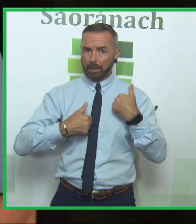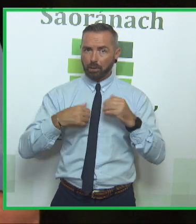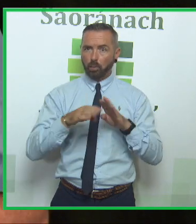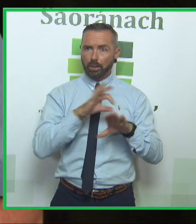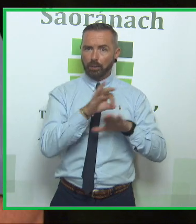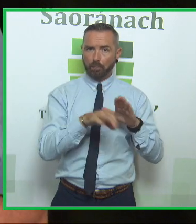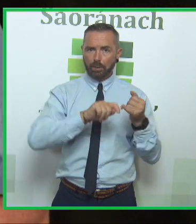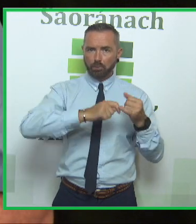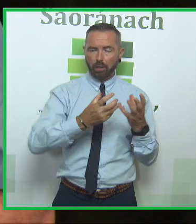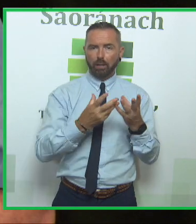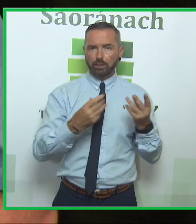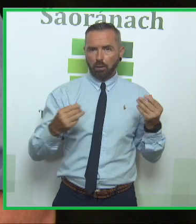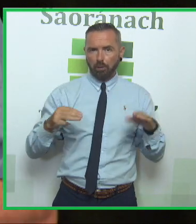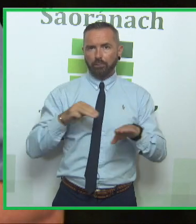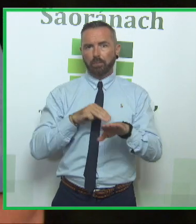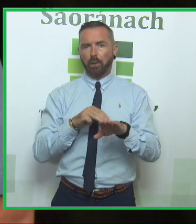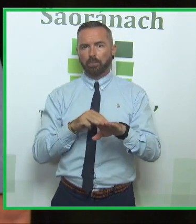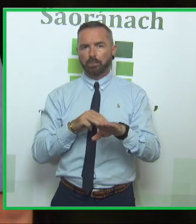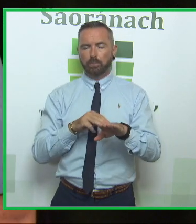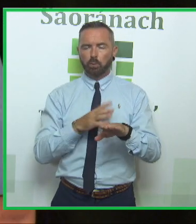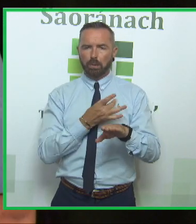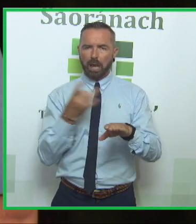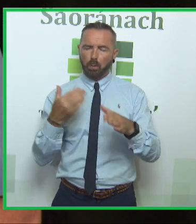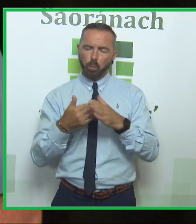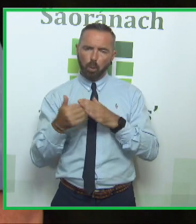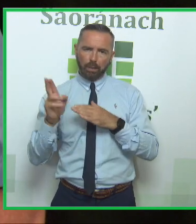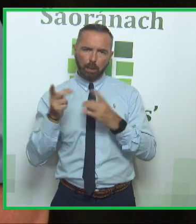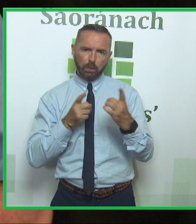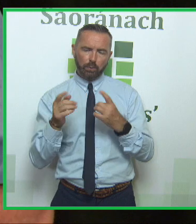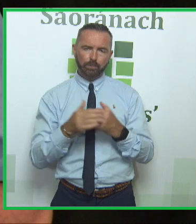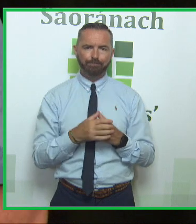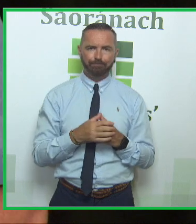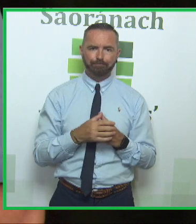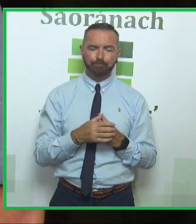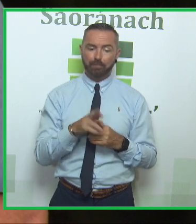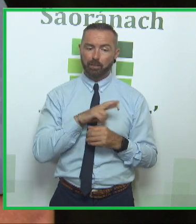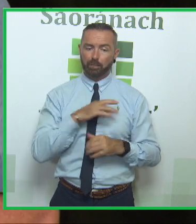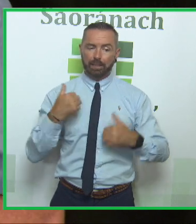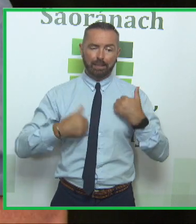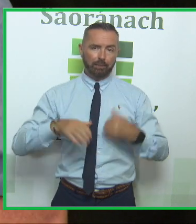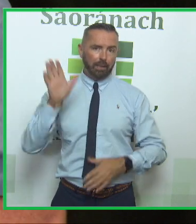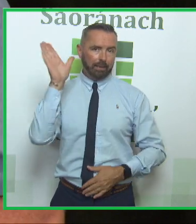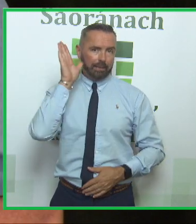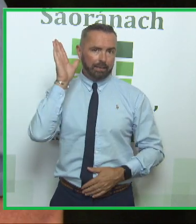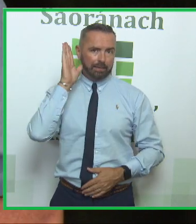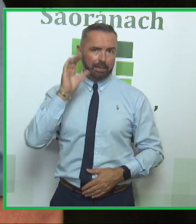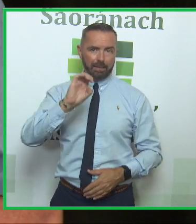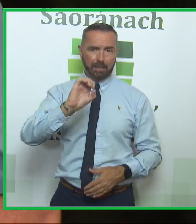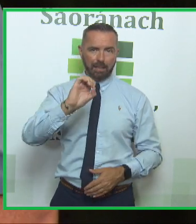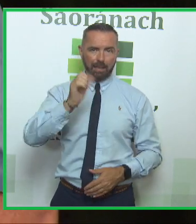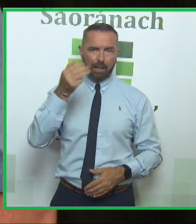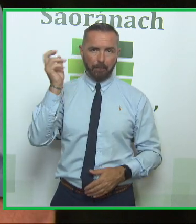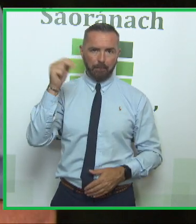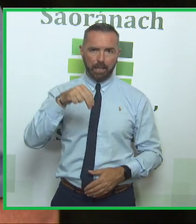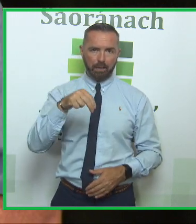government, to do something about this. And what do you think we should do? And it's interesting listening to Eamon there a few minutes ago in terms of